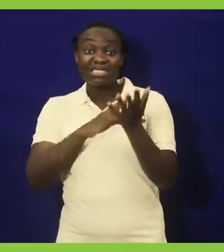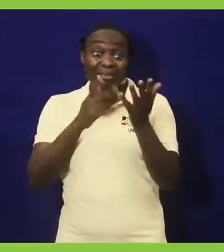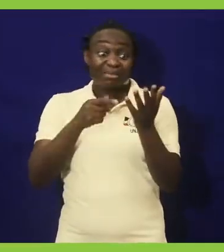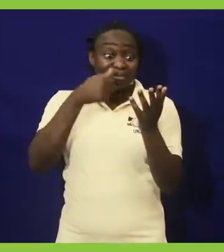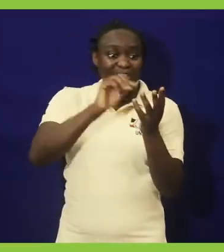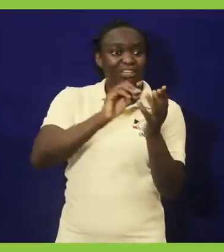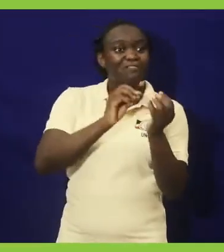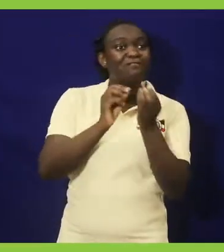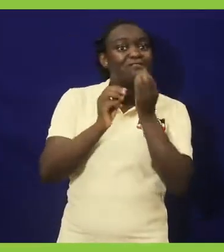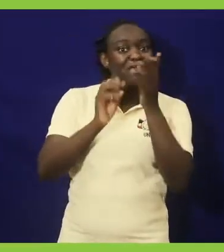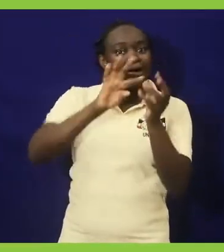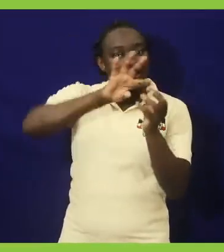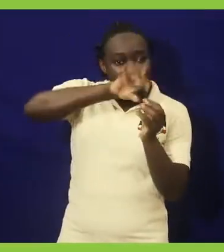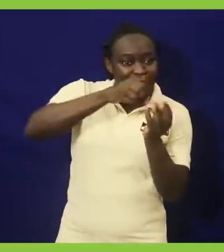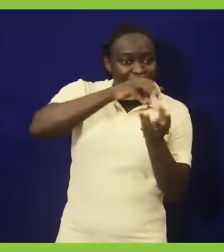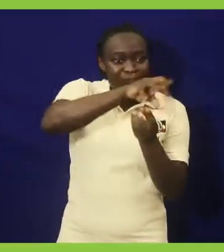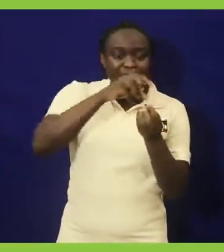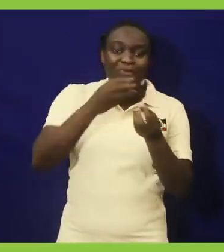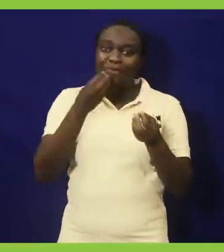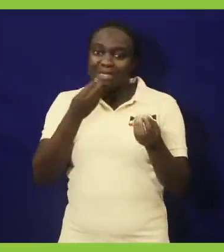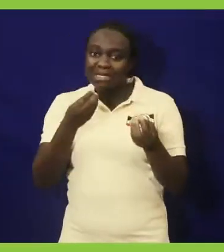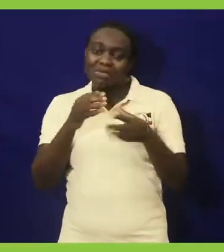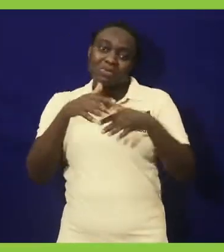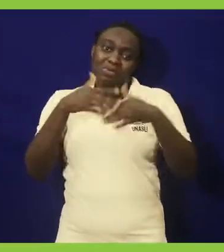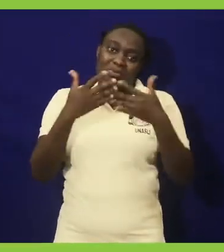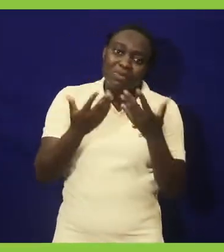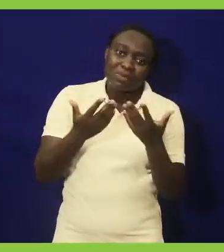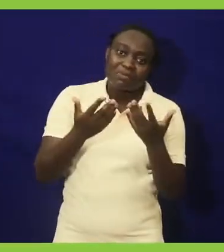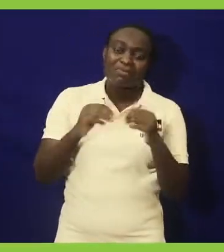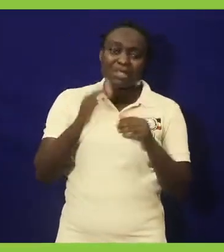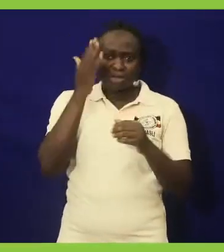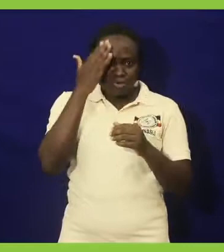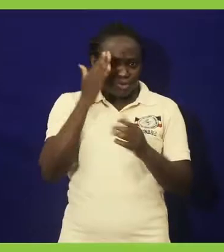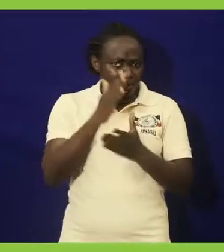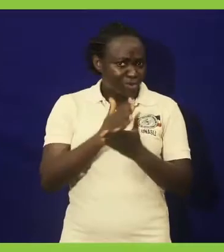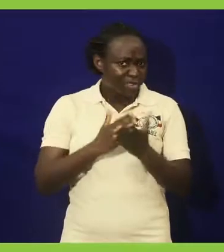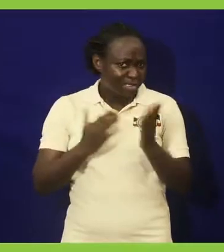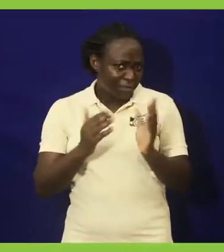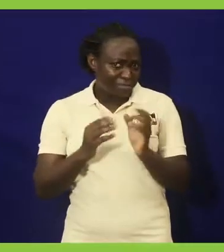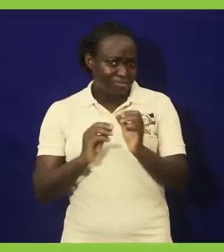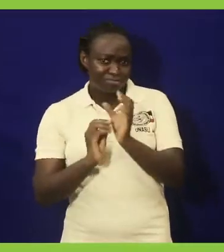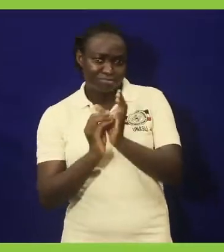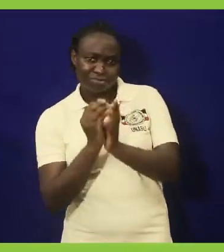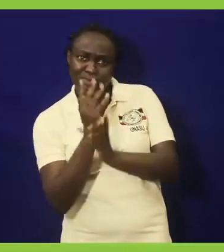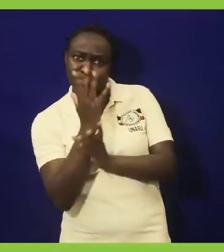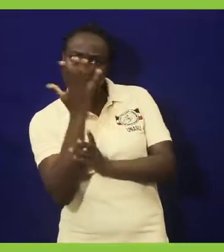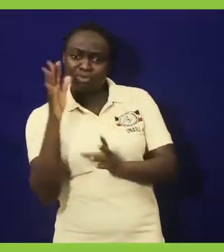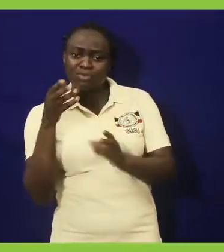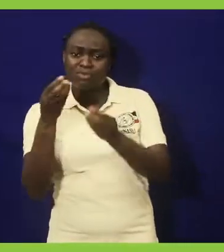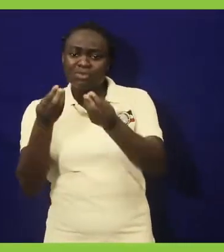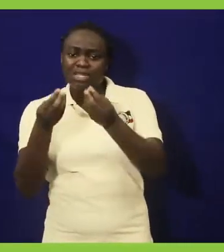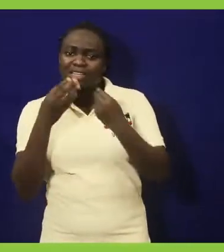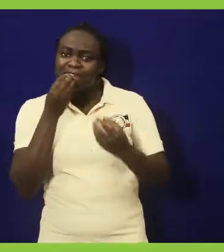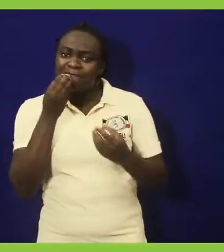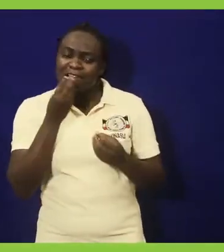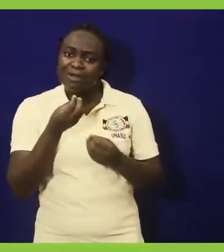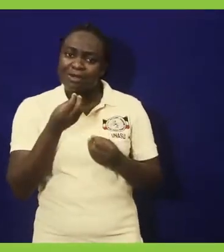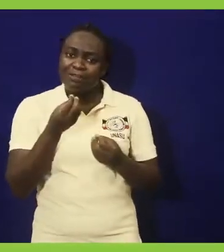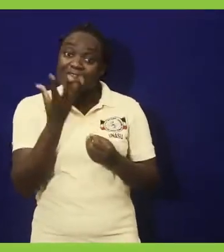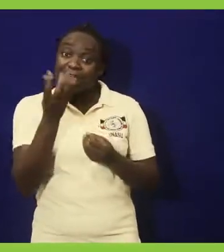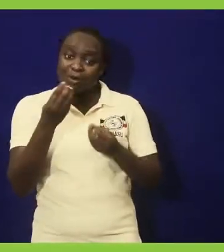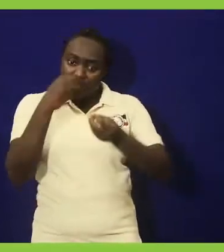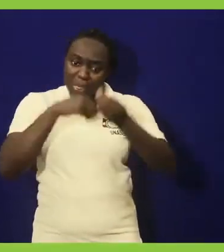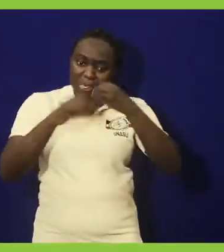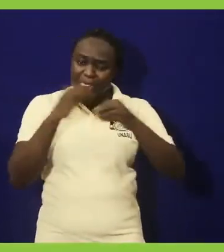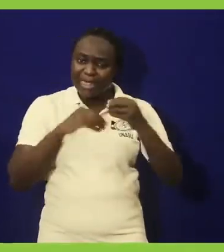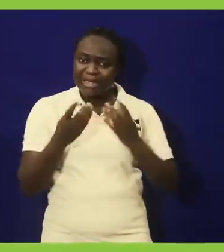flowers. Do you know plants that provide us with flowers for food?